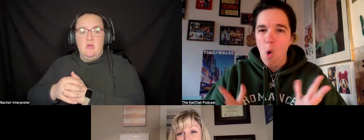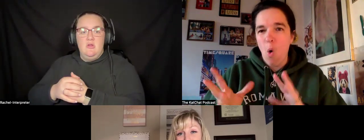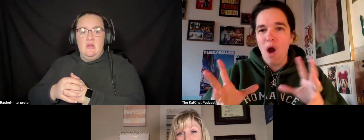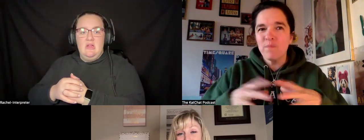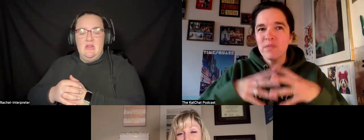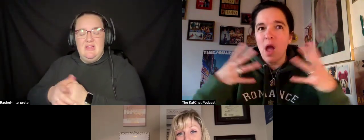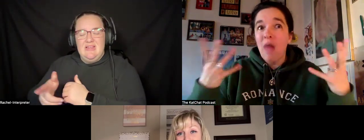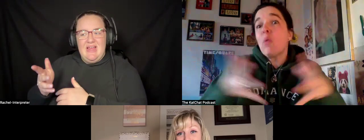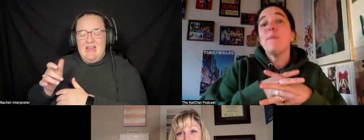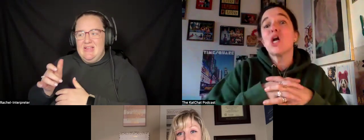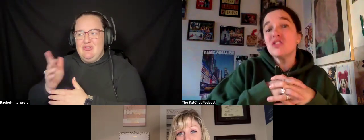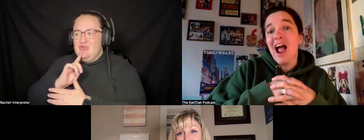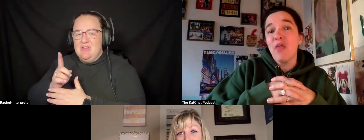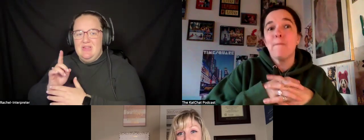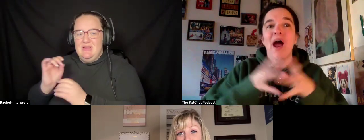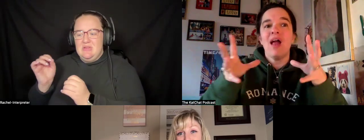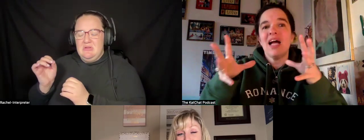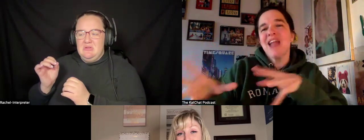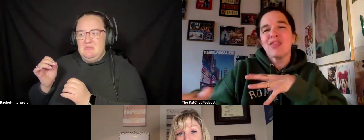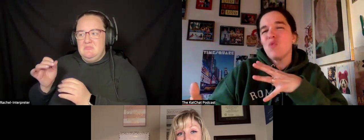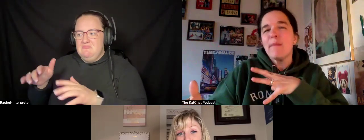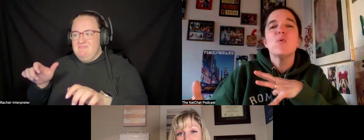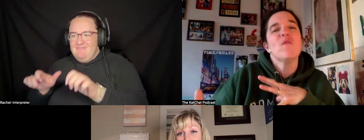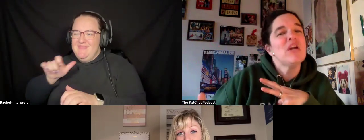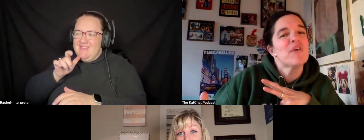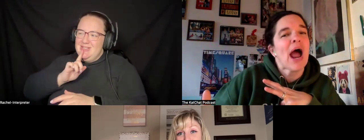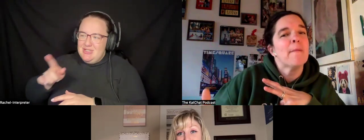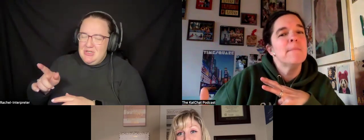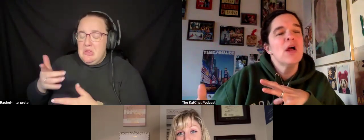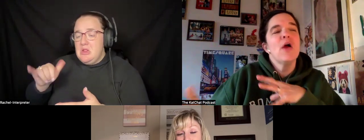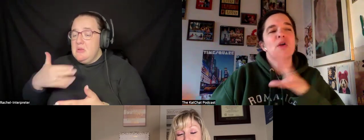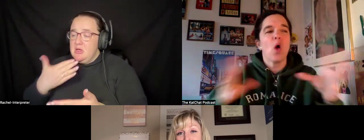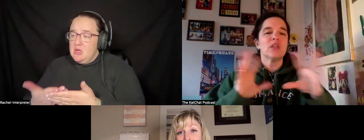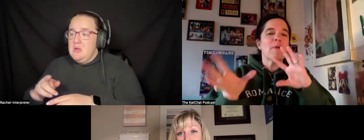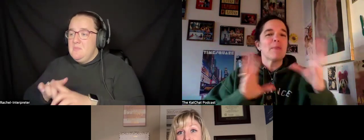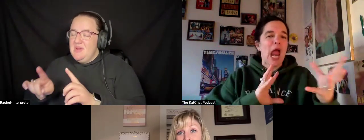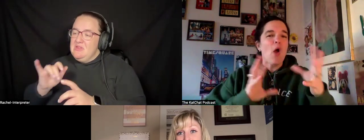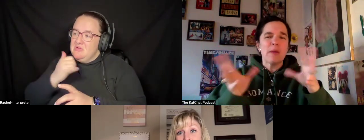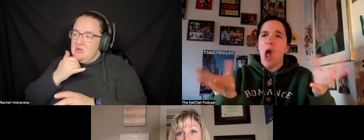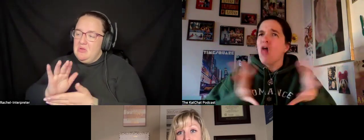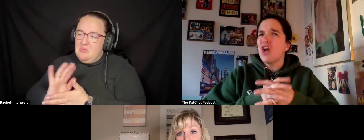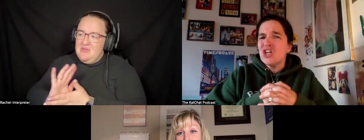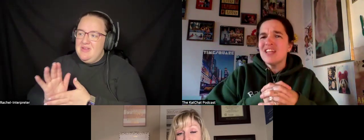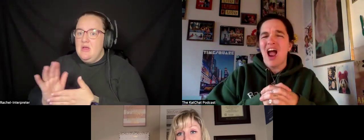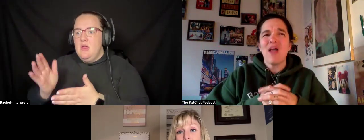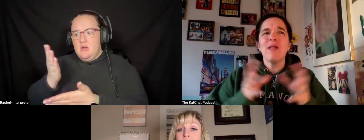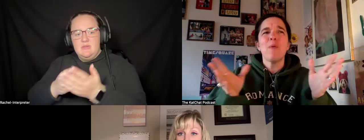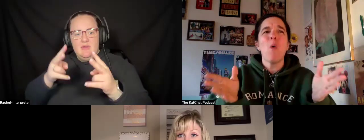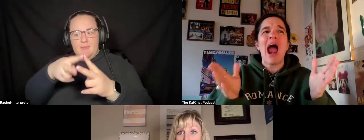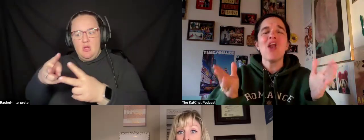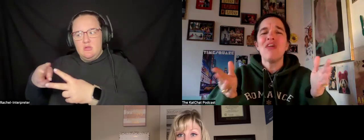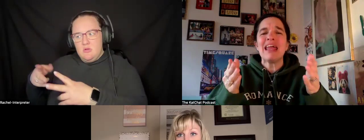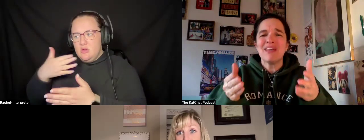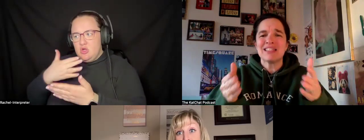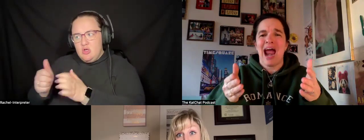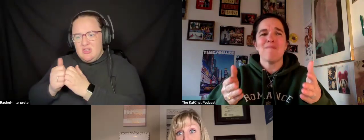doctor or they would be good together, but not the right movie for them. You know, some of the parents, they're good together. I'm like, but